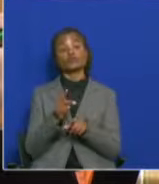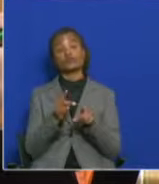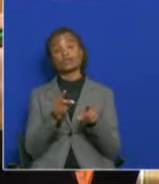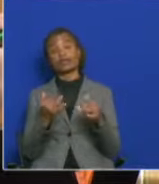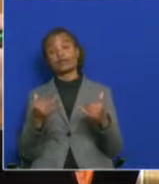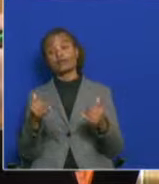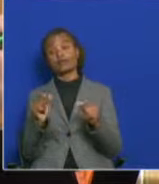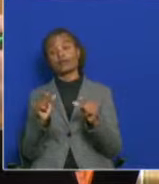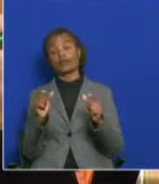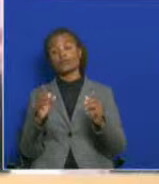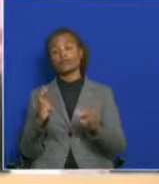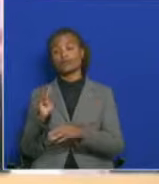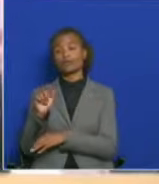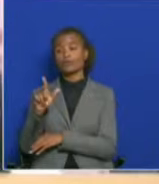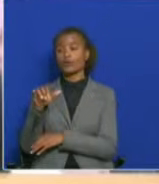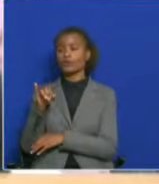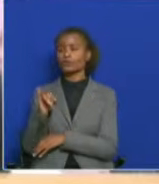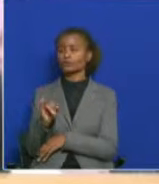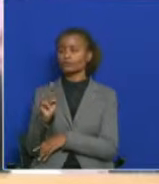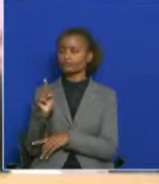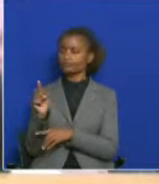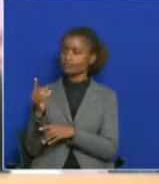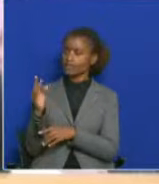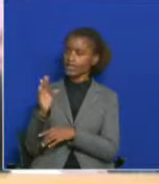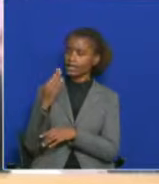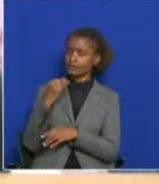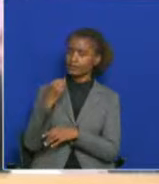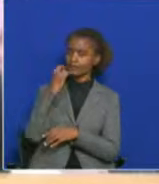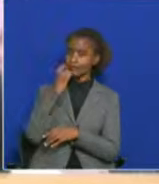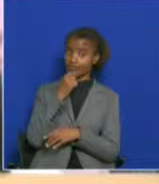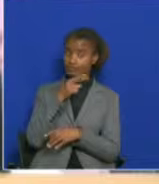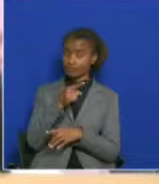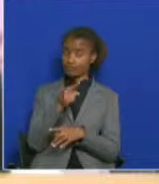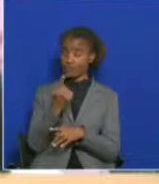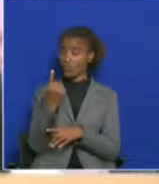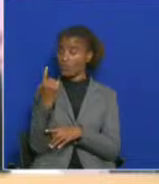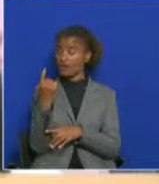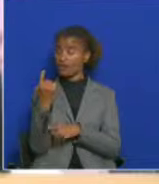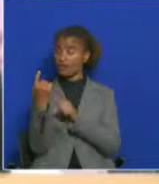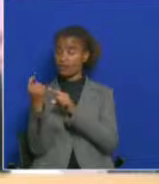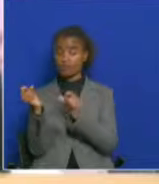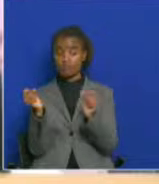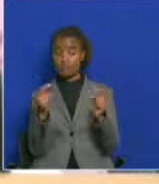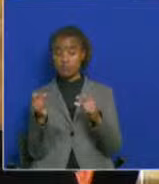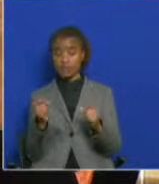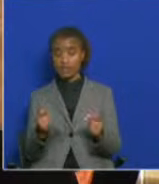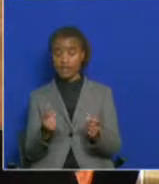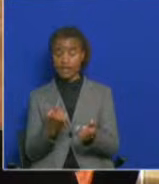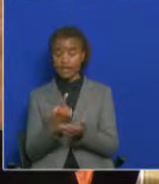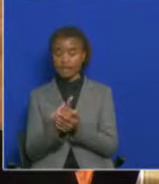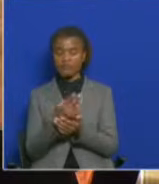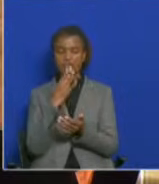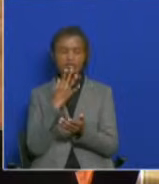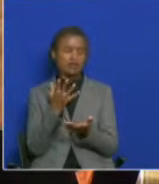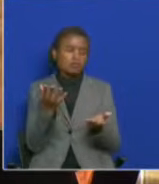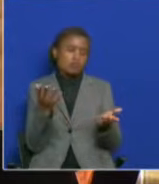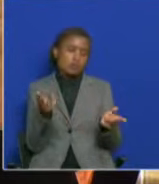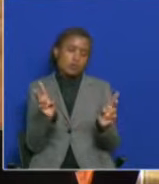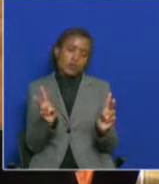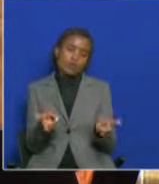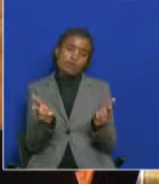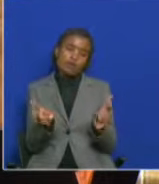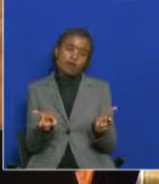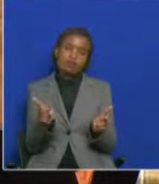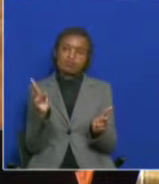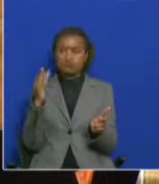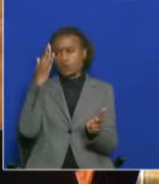one isolated incident? Is it an innocent approach to say, you know, I happen to know you and you're there, can you tell